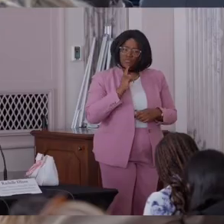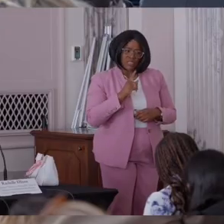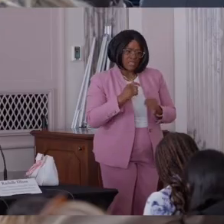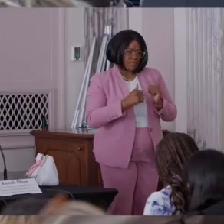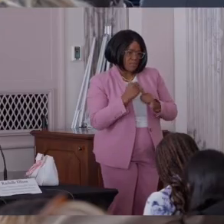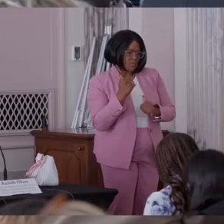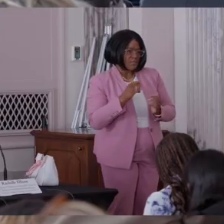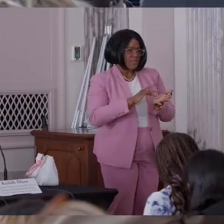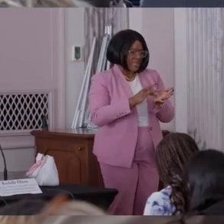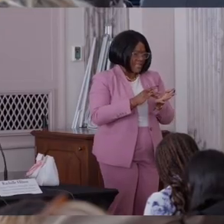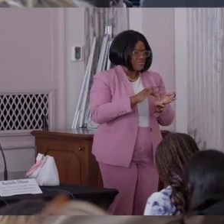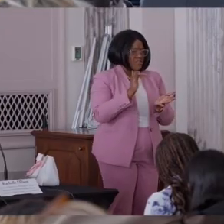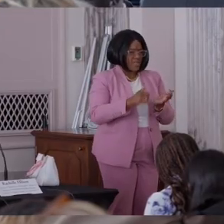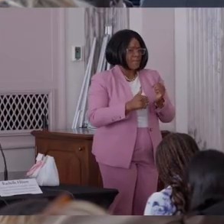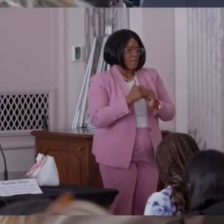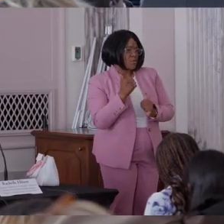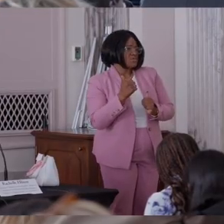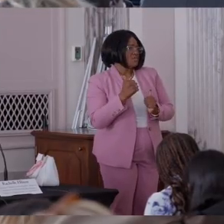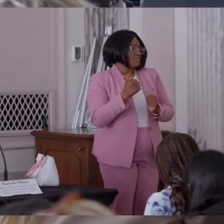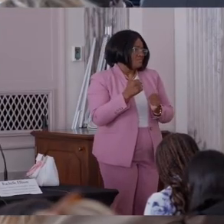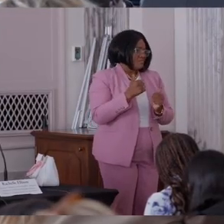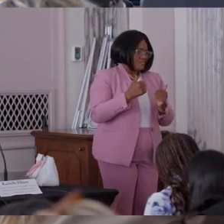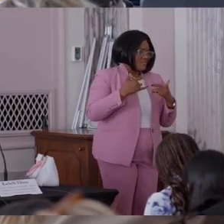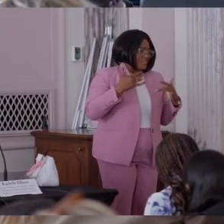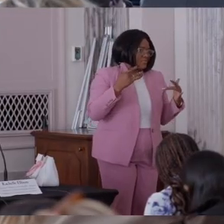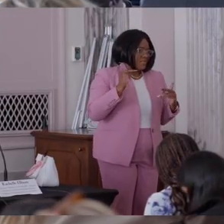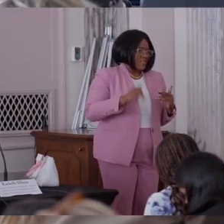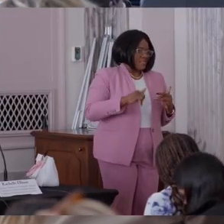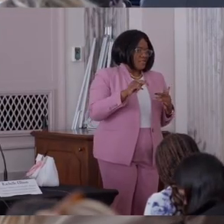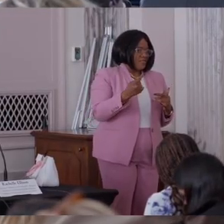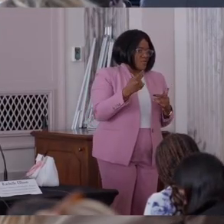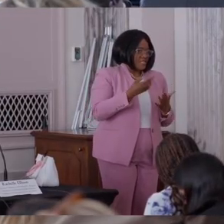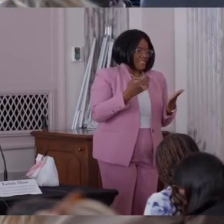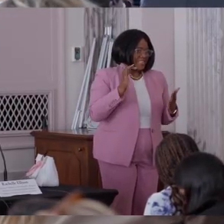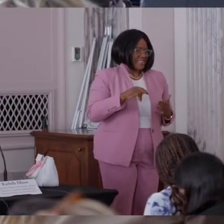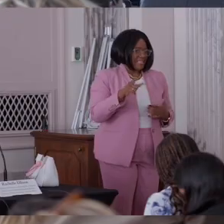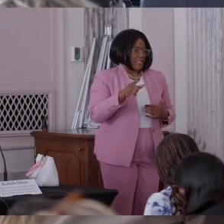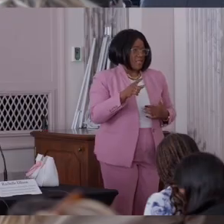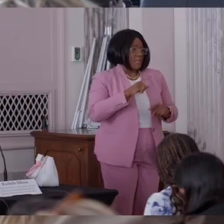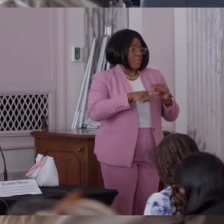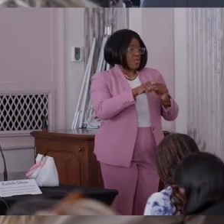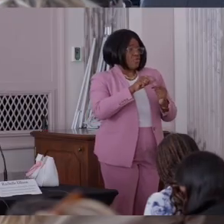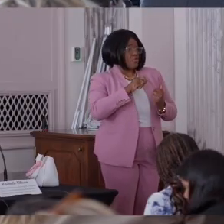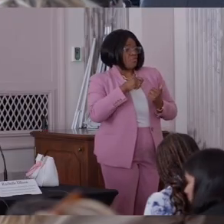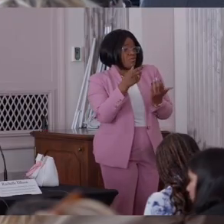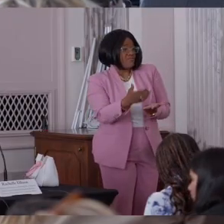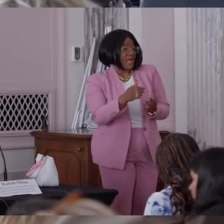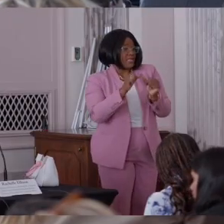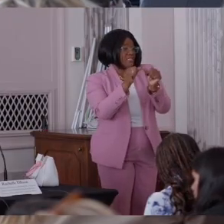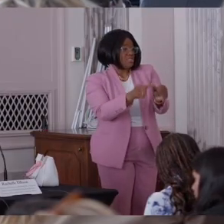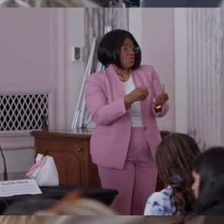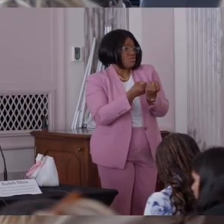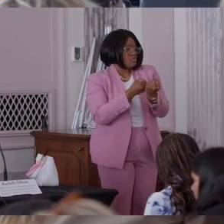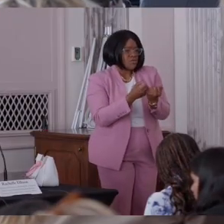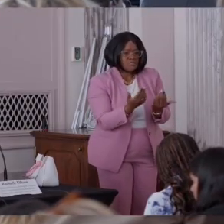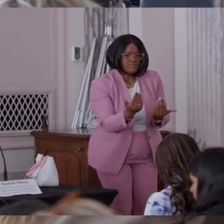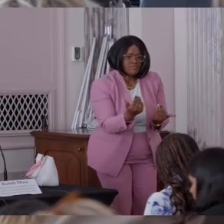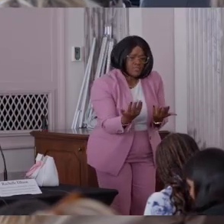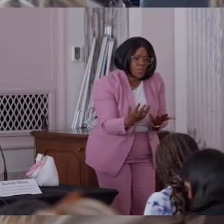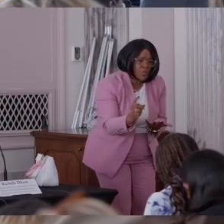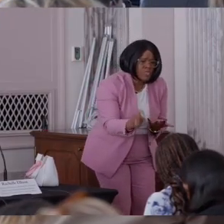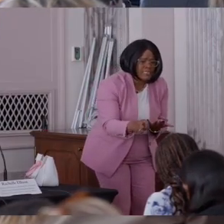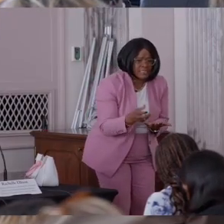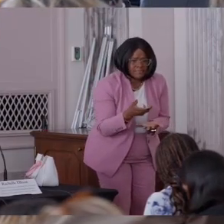likely thing that they'll refuse off the bat. But if you simply provide continuous support, you find out what the person